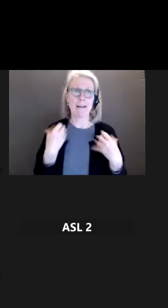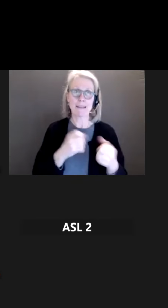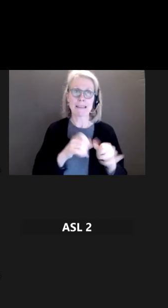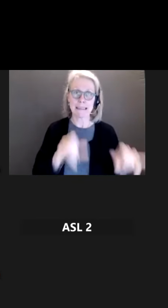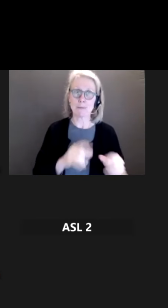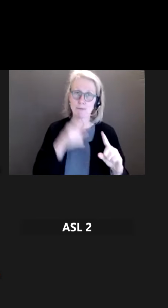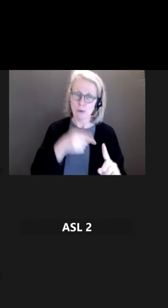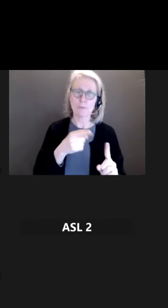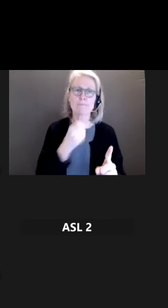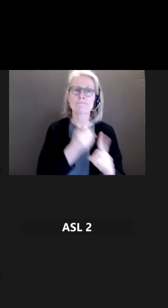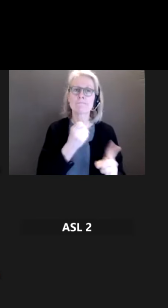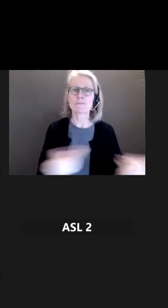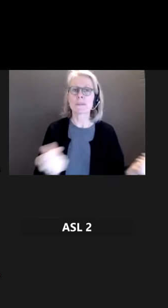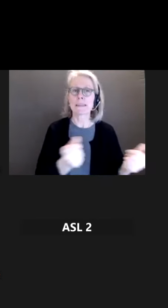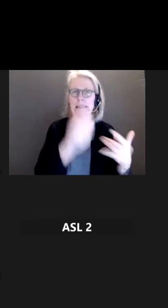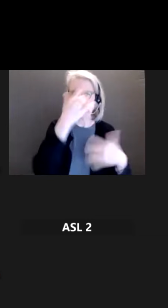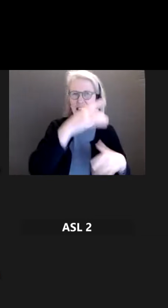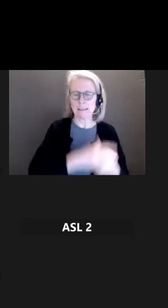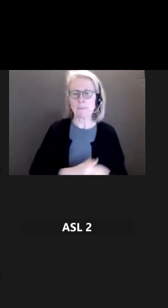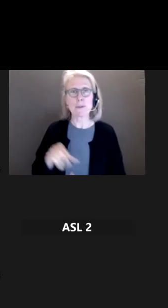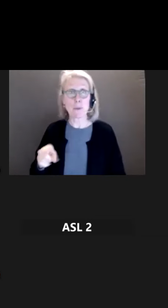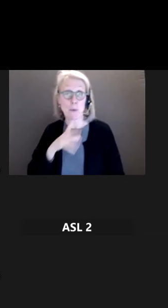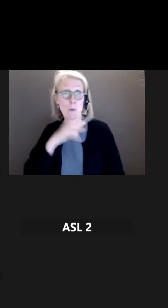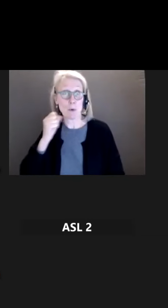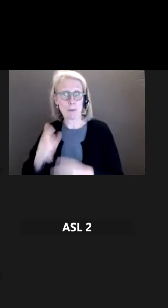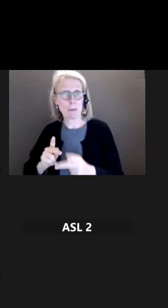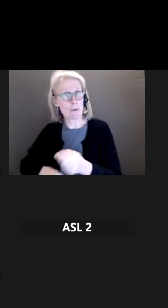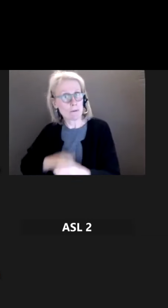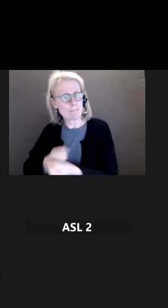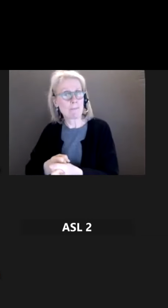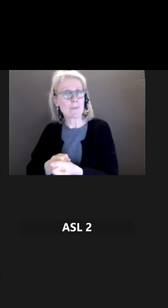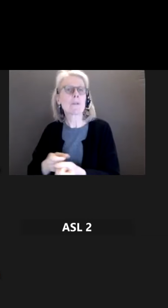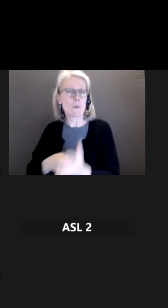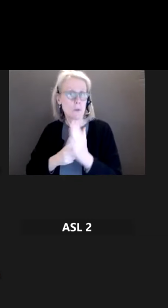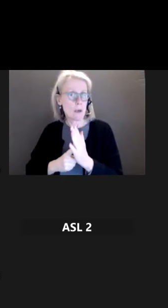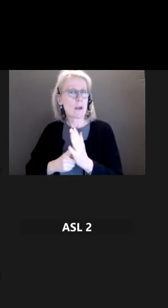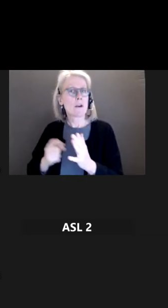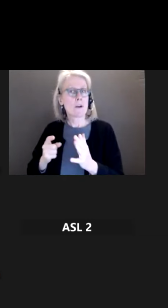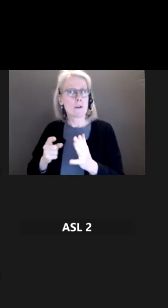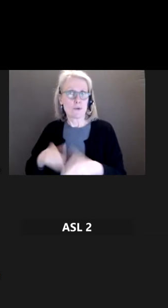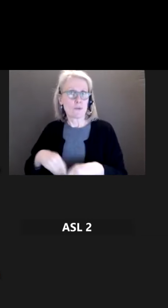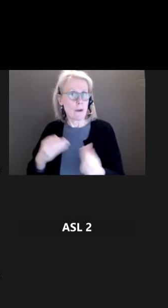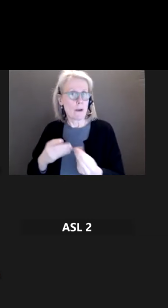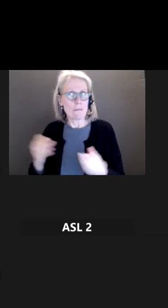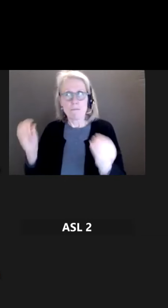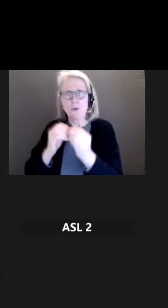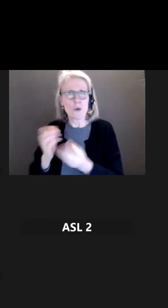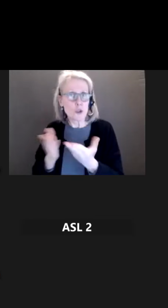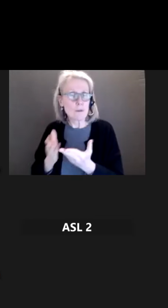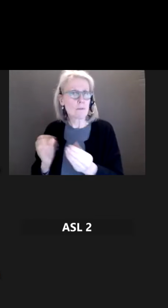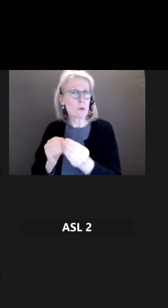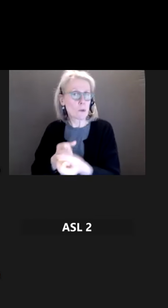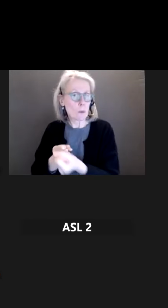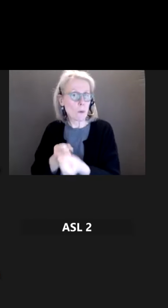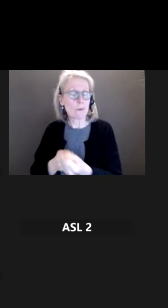building the capacity to care for an aging population will require that we expand the availability of key existing services, such